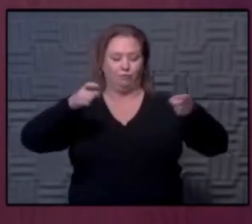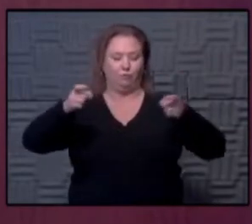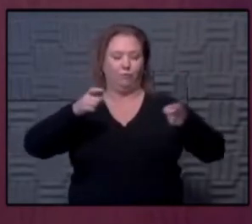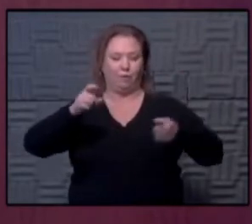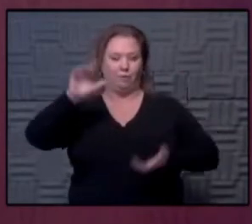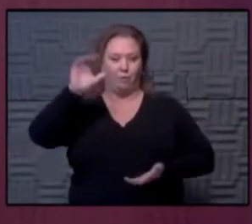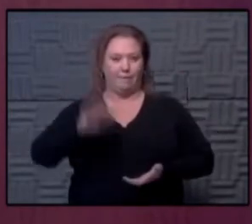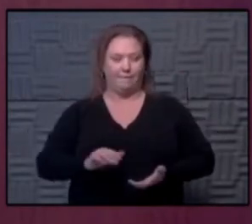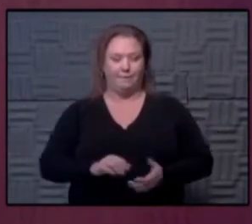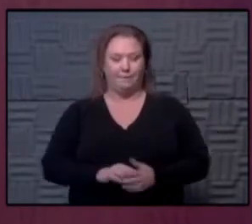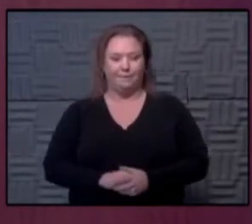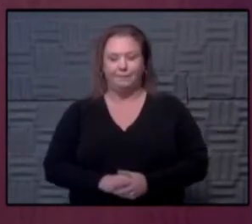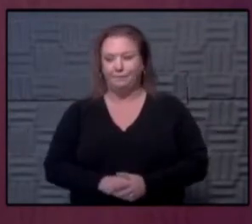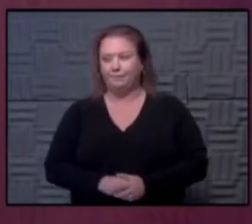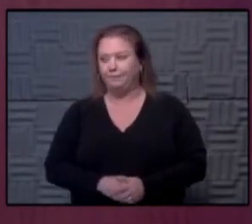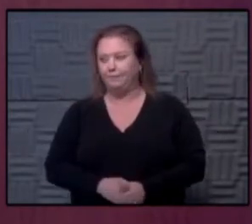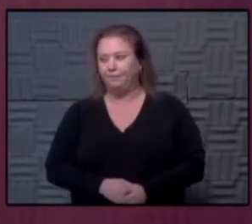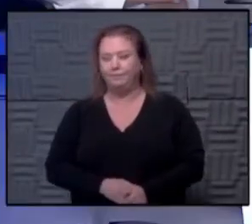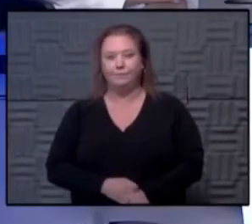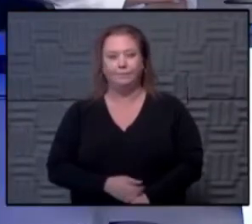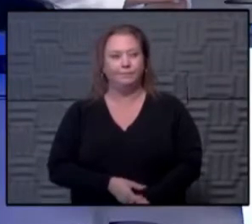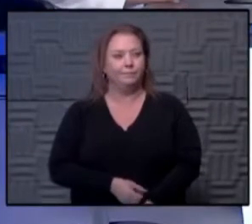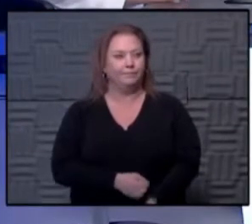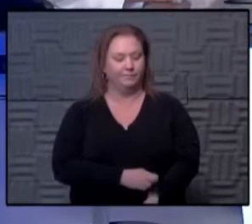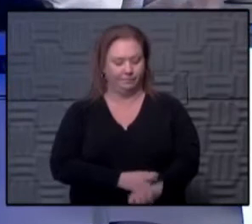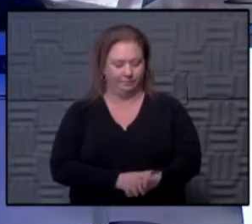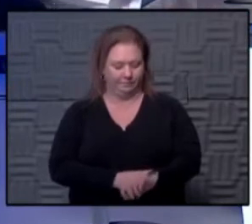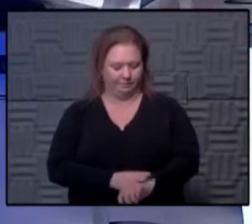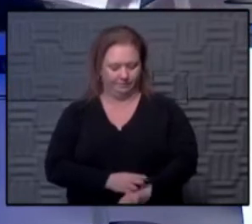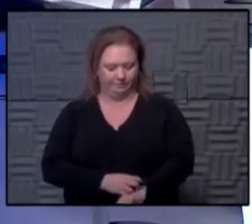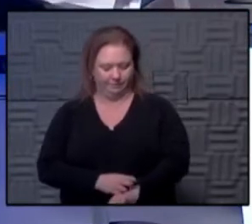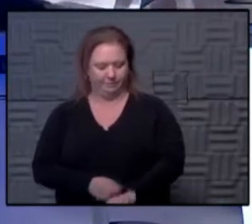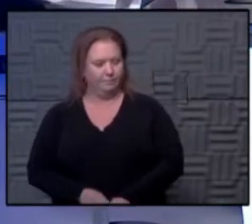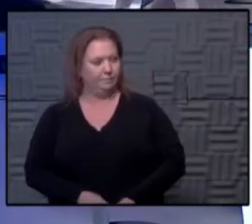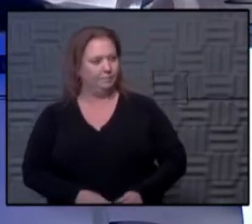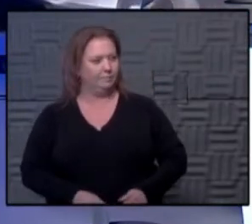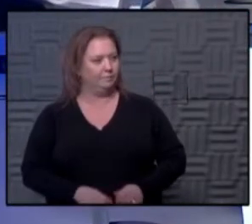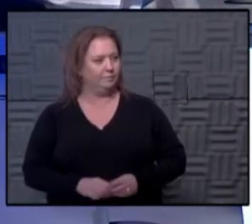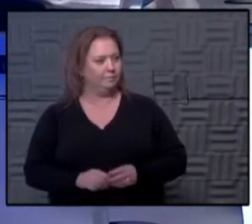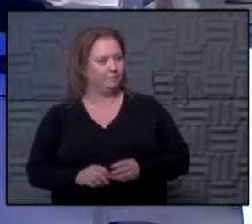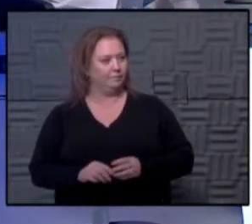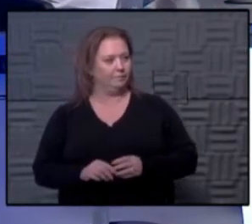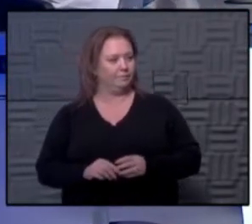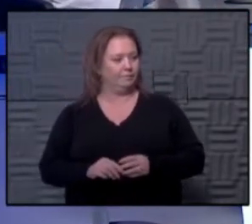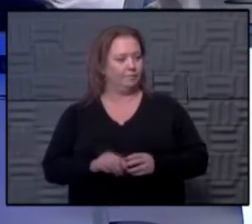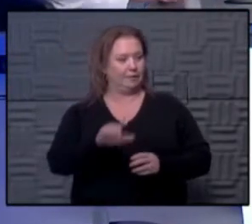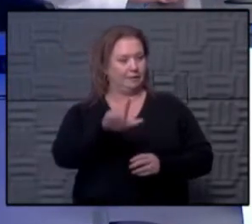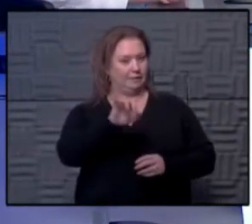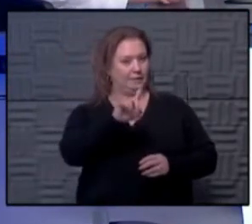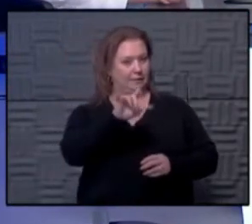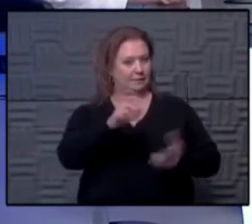goes down. All right, Right. one more Yeah, reporter. but Lindsay, do you have a follow-up, or are you good?